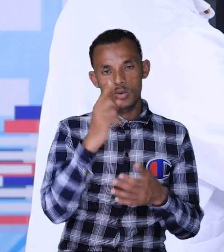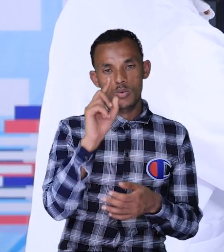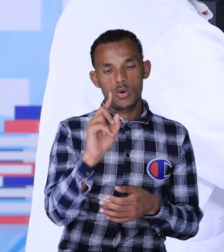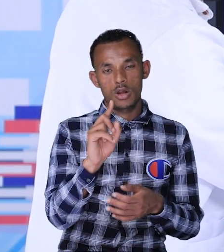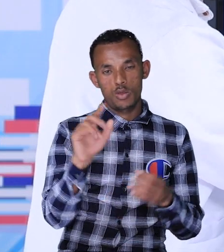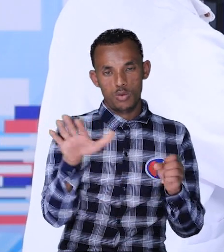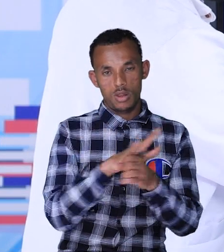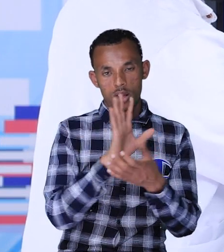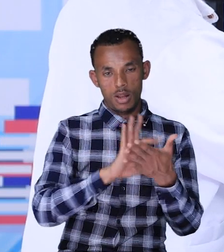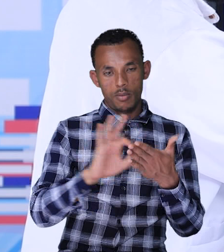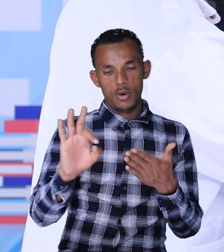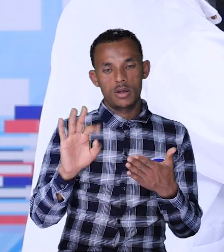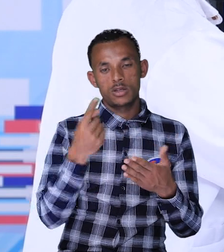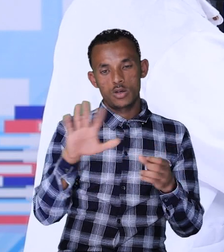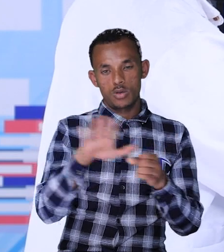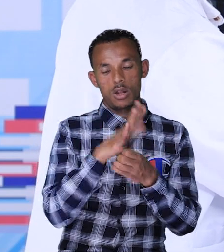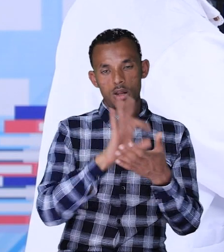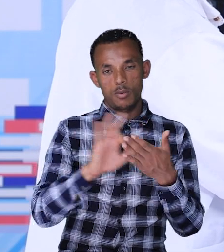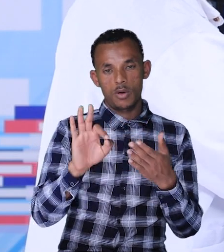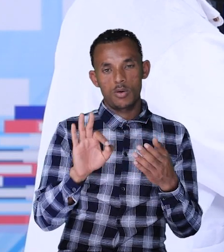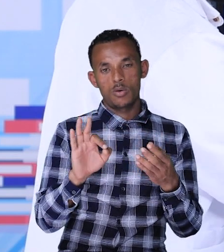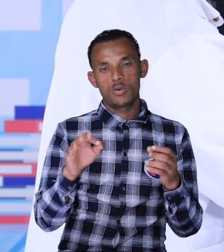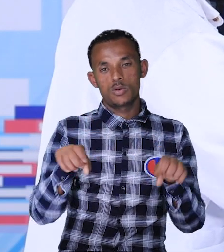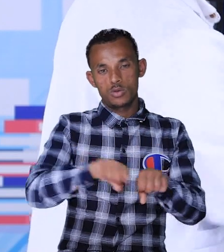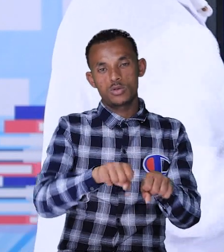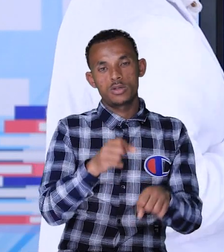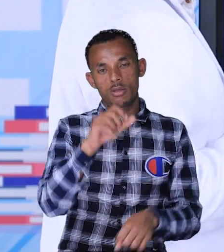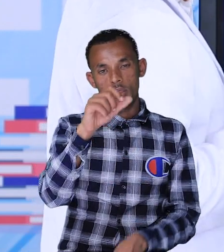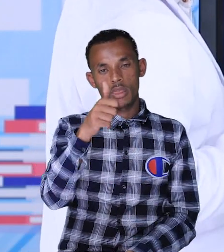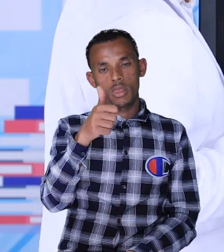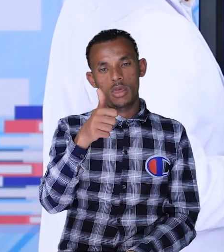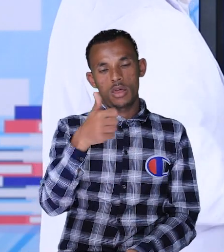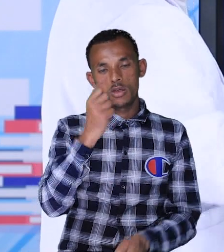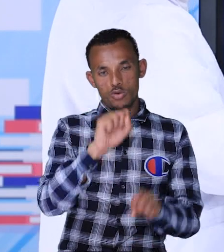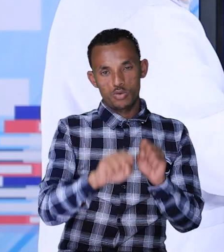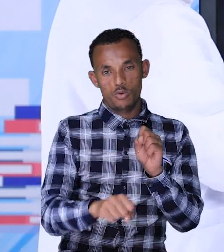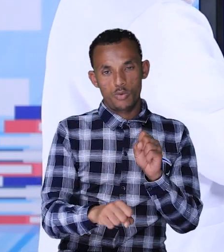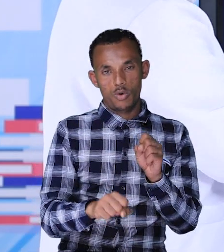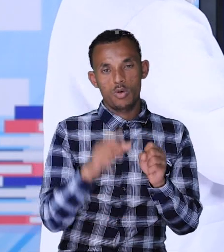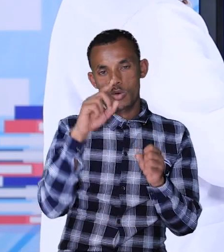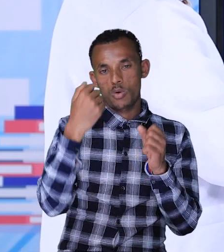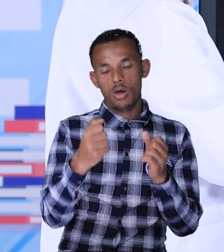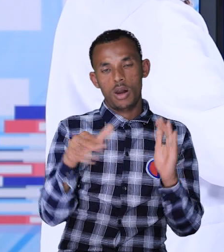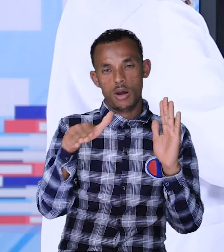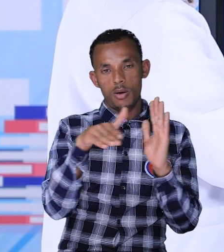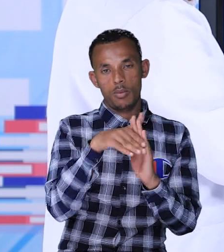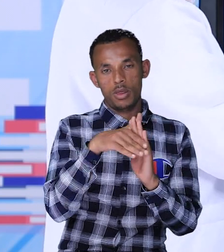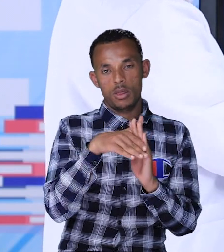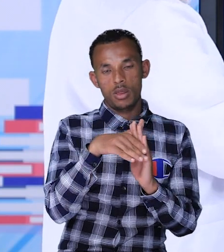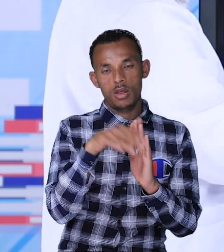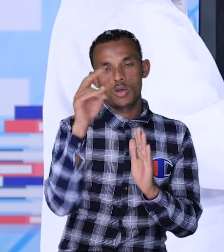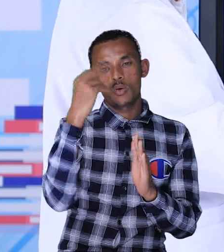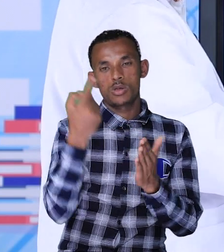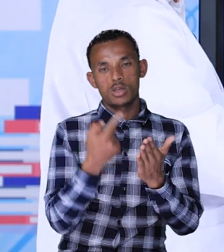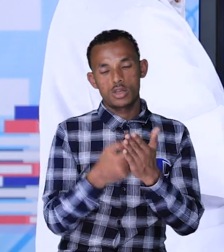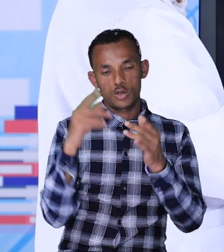is a total number. So the total number of shoes produced is 10. So you can represent using